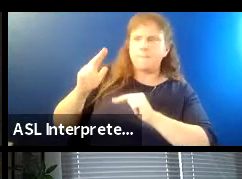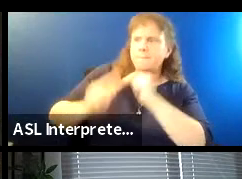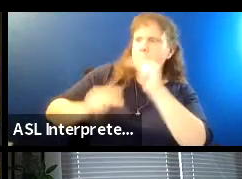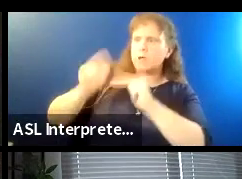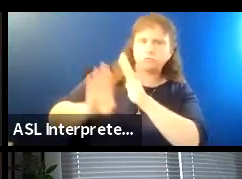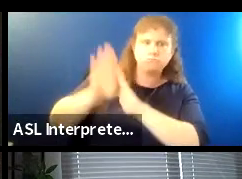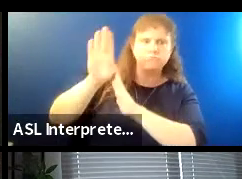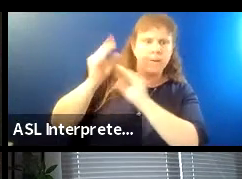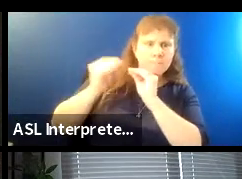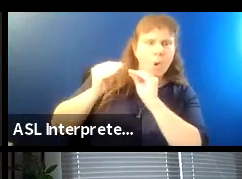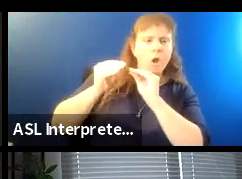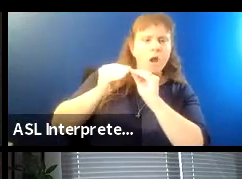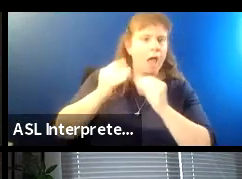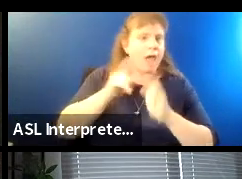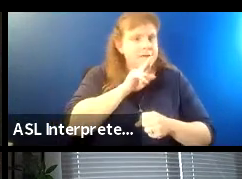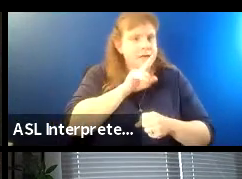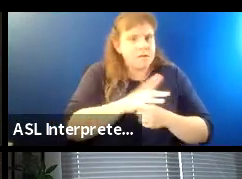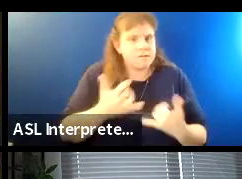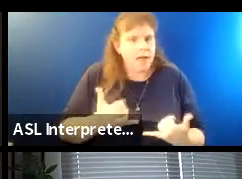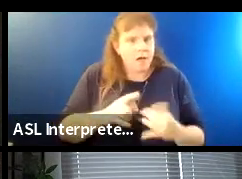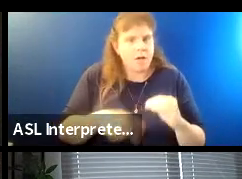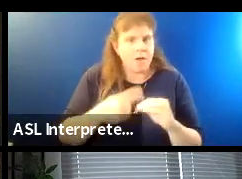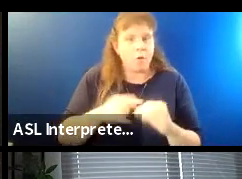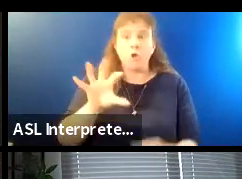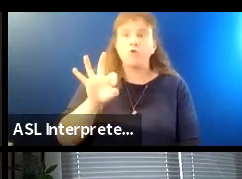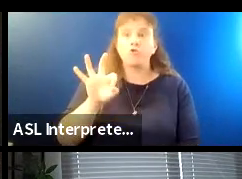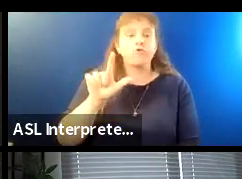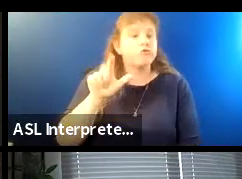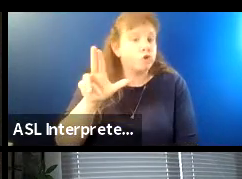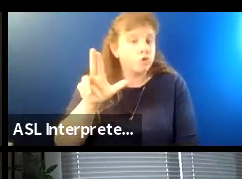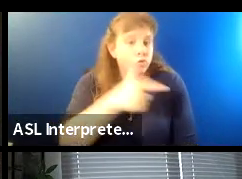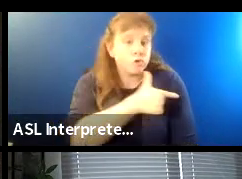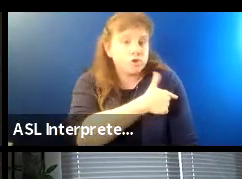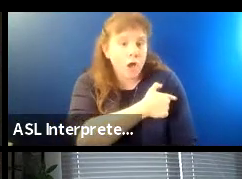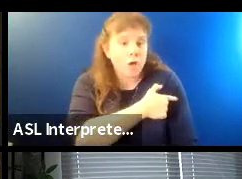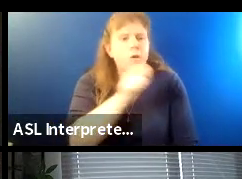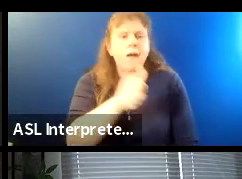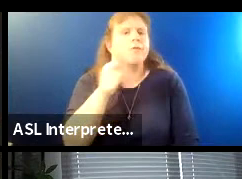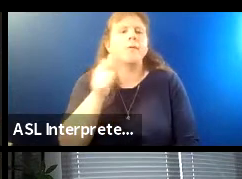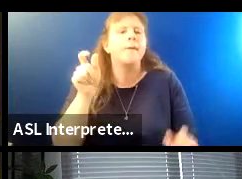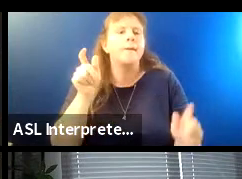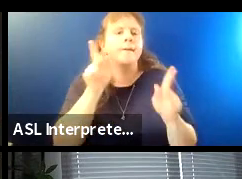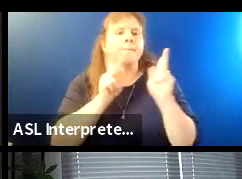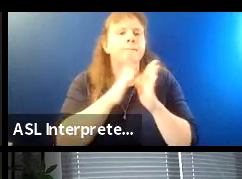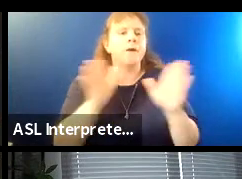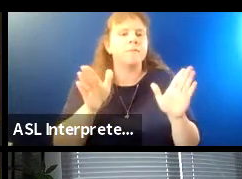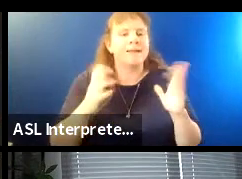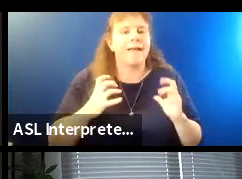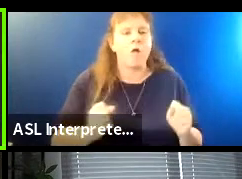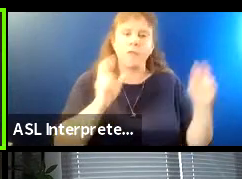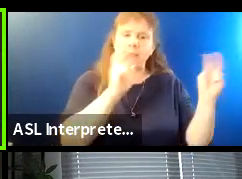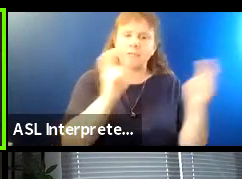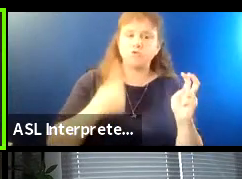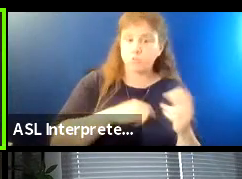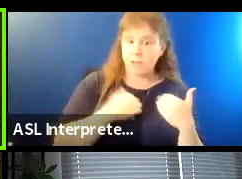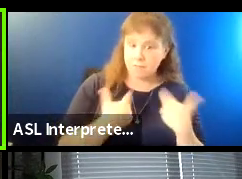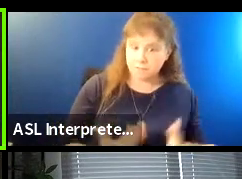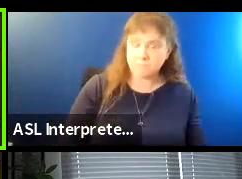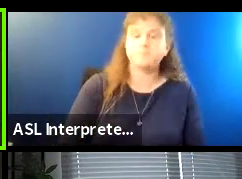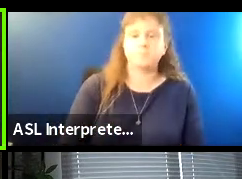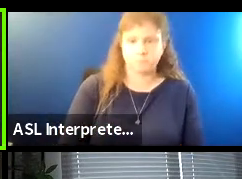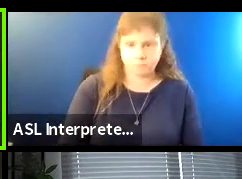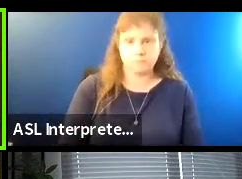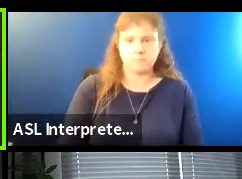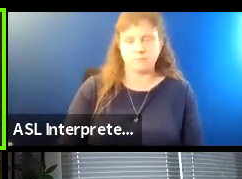make some of those commitments now about whether it's the flu shot or some other public health issues we have? Thank you. Thank you, Anthony. Thank